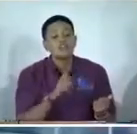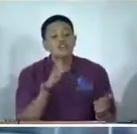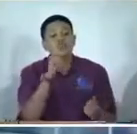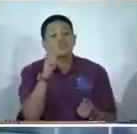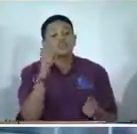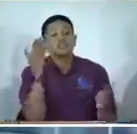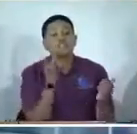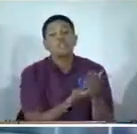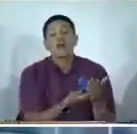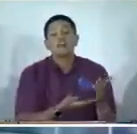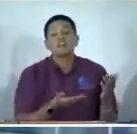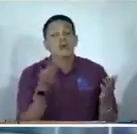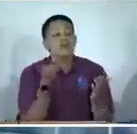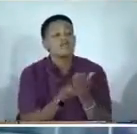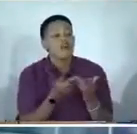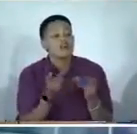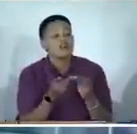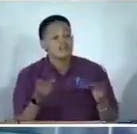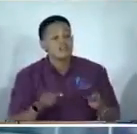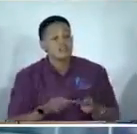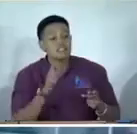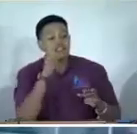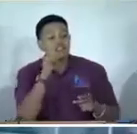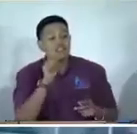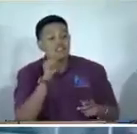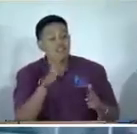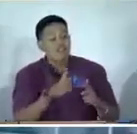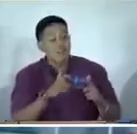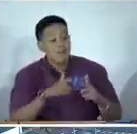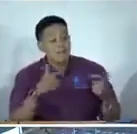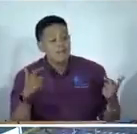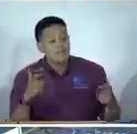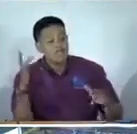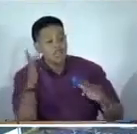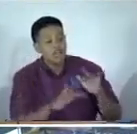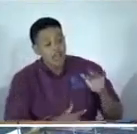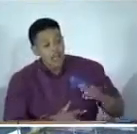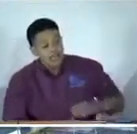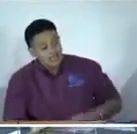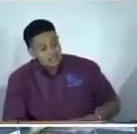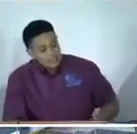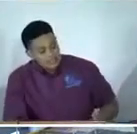The facility has suffered from major neglect.